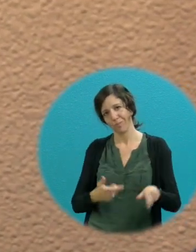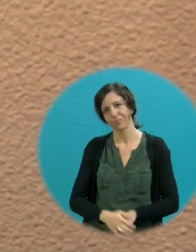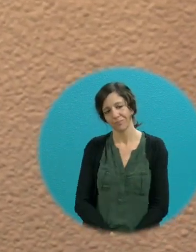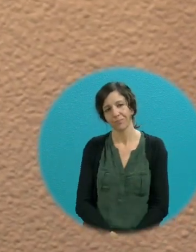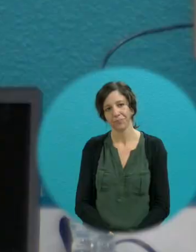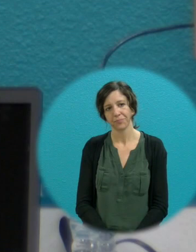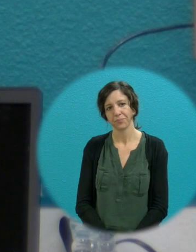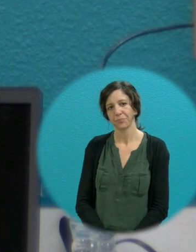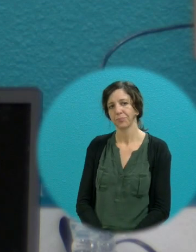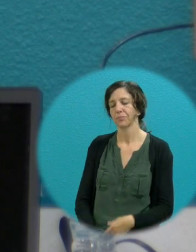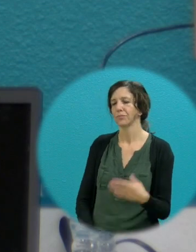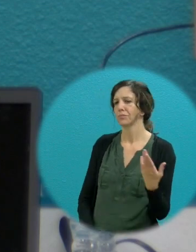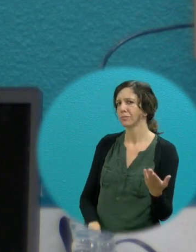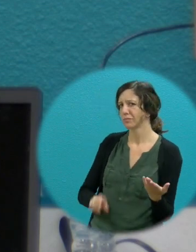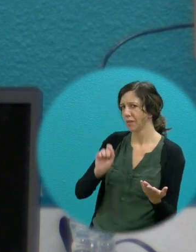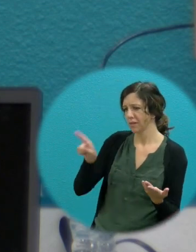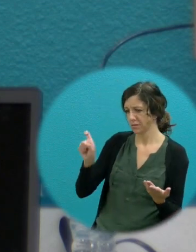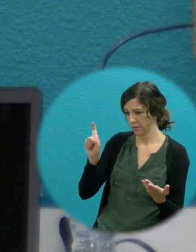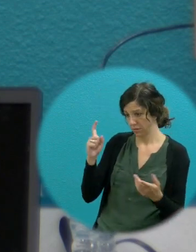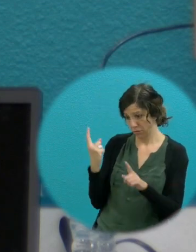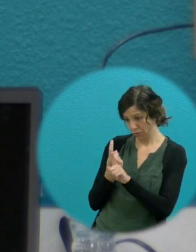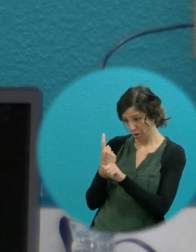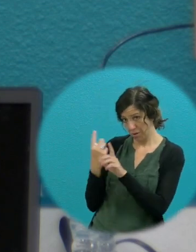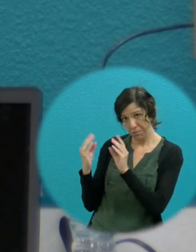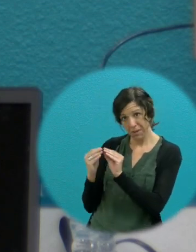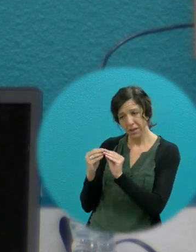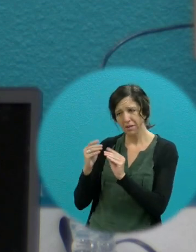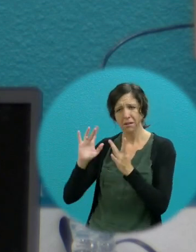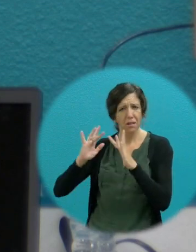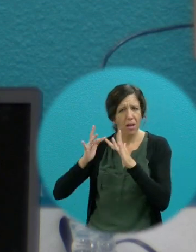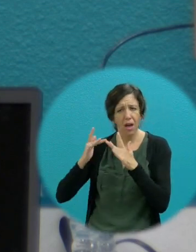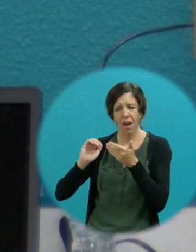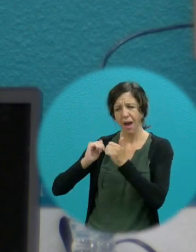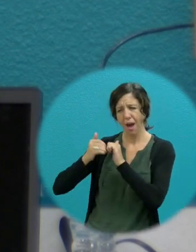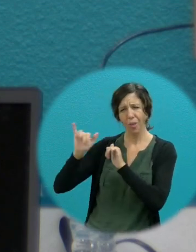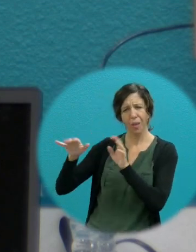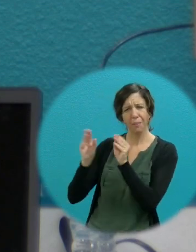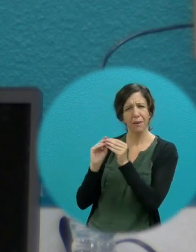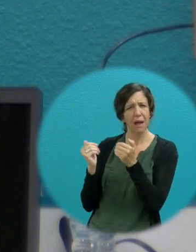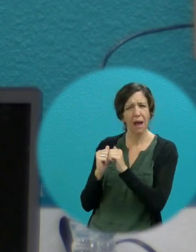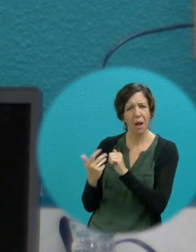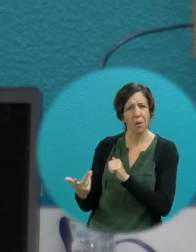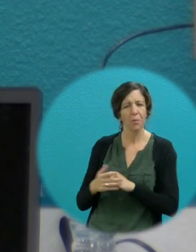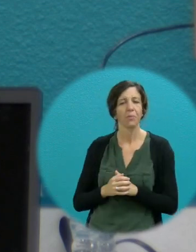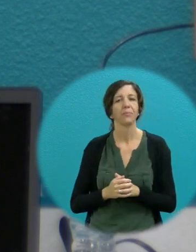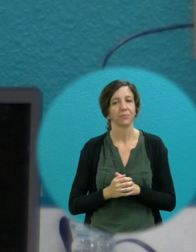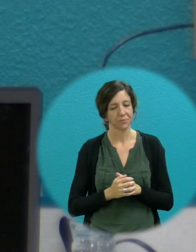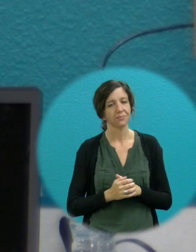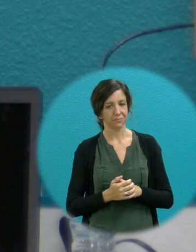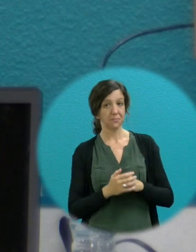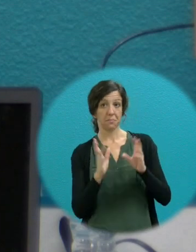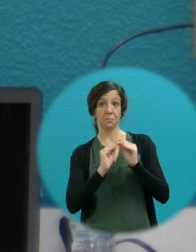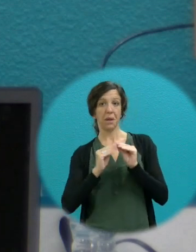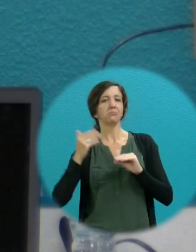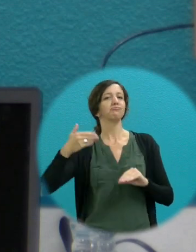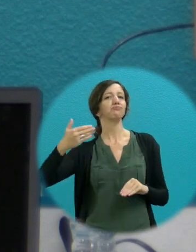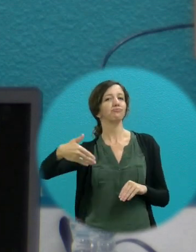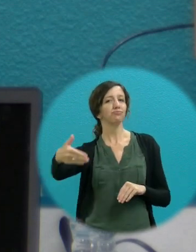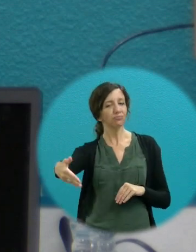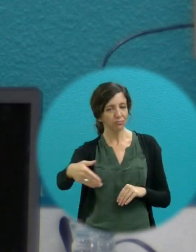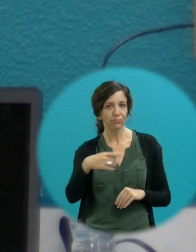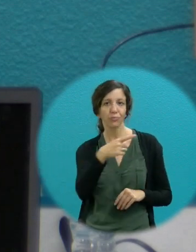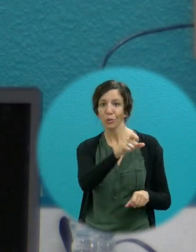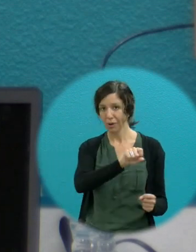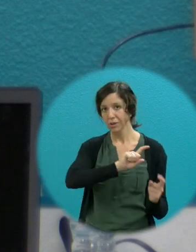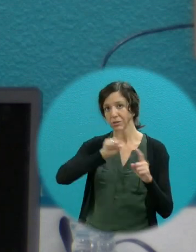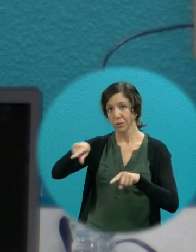Are there going to be regular meetings, or is this going to be done online, or how are you going to handle that? There will be regular meetings to attend.